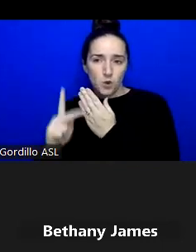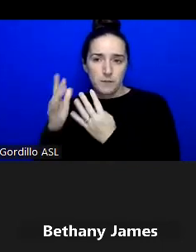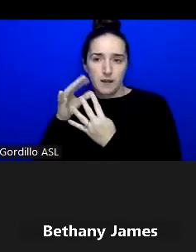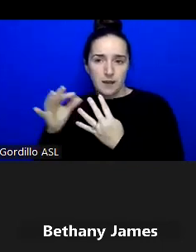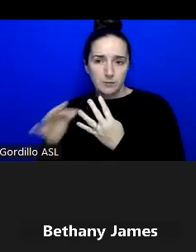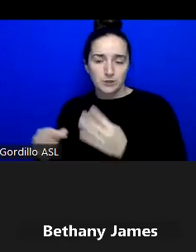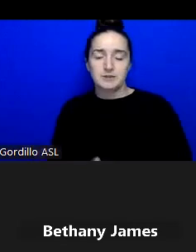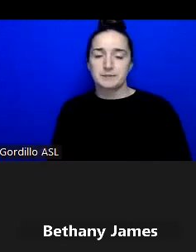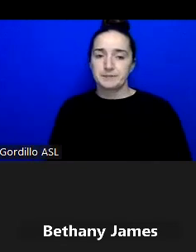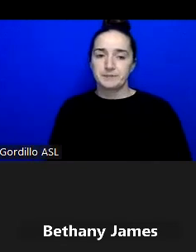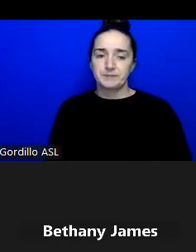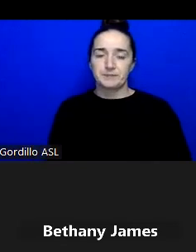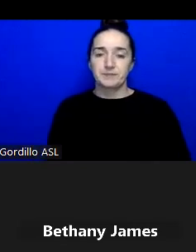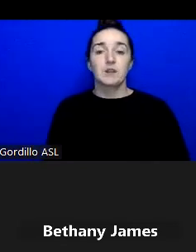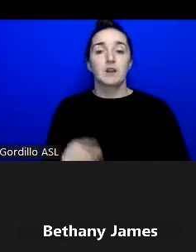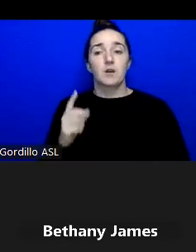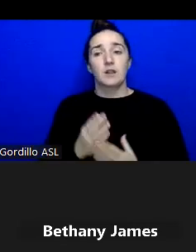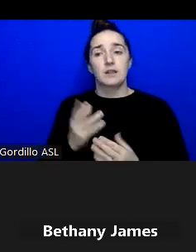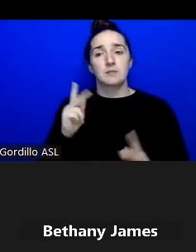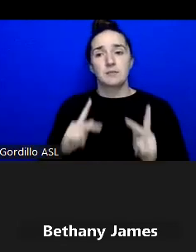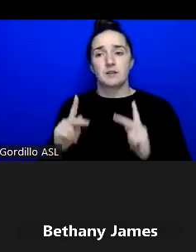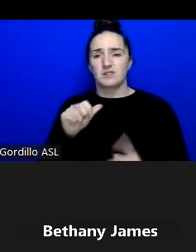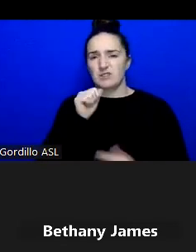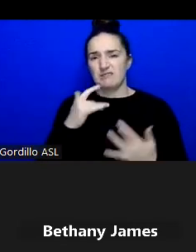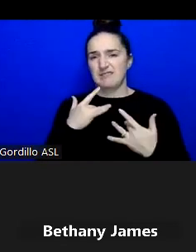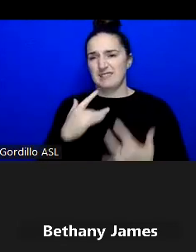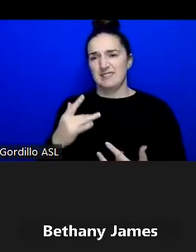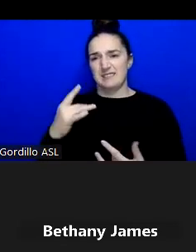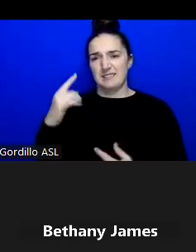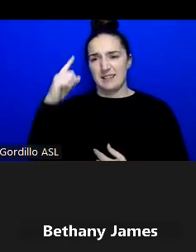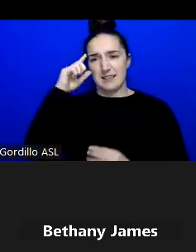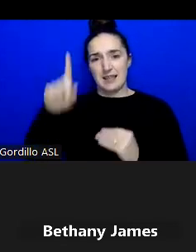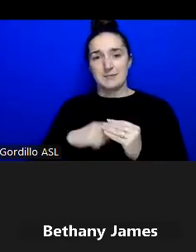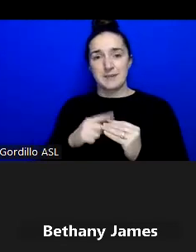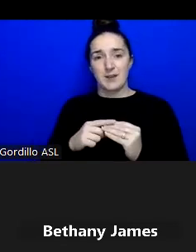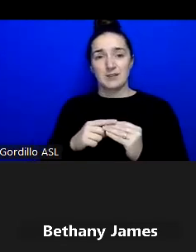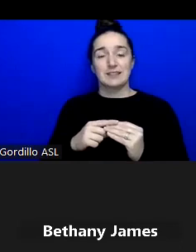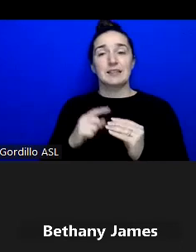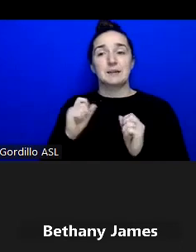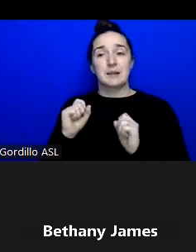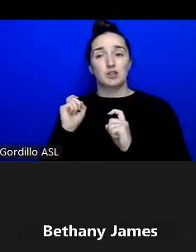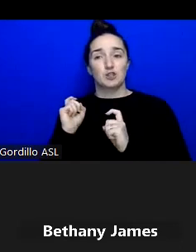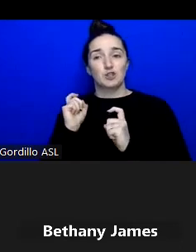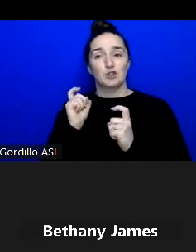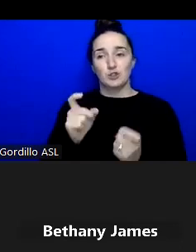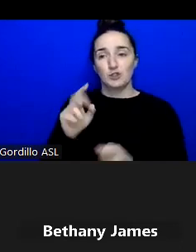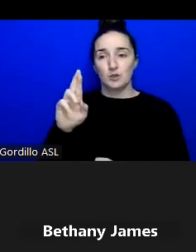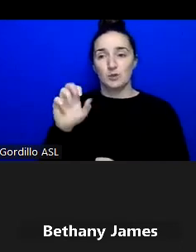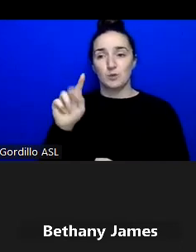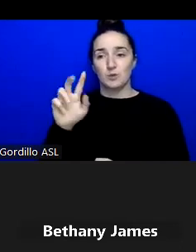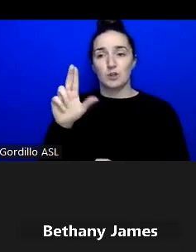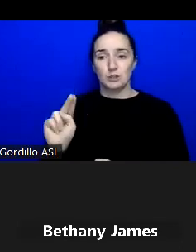One of the things that people also don't necessarily think about is the return policy. Sometimes that can be very limited or